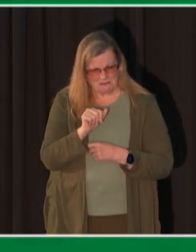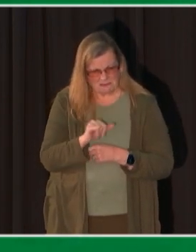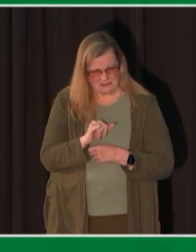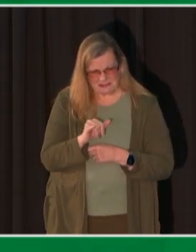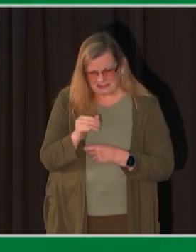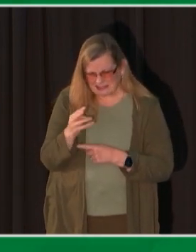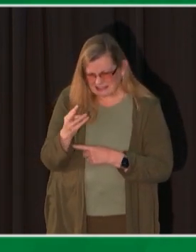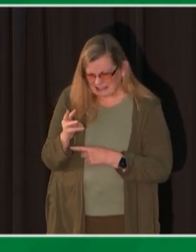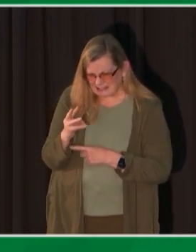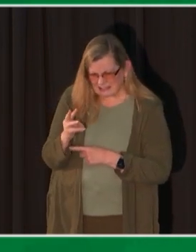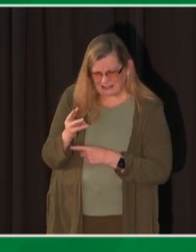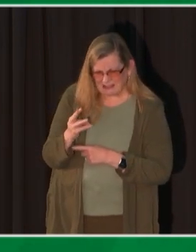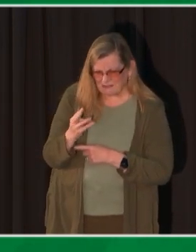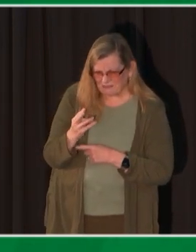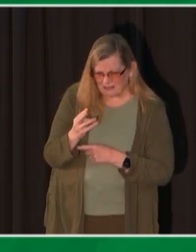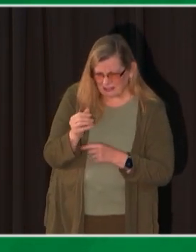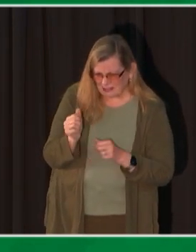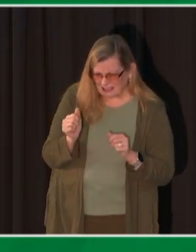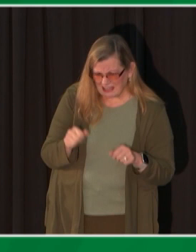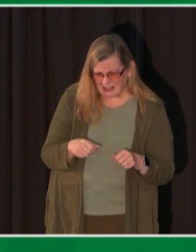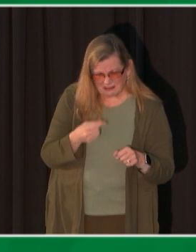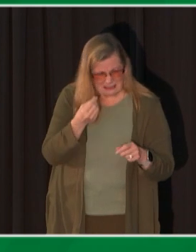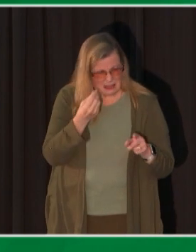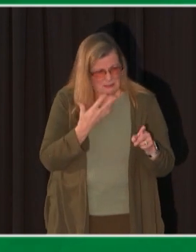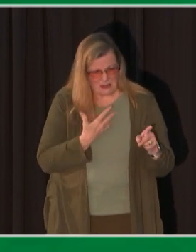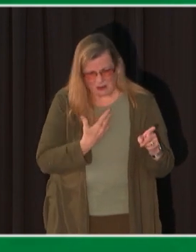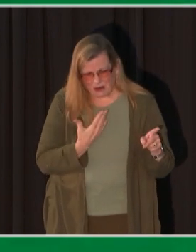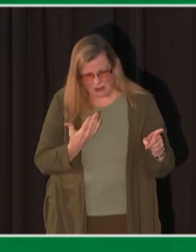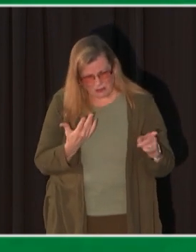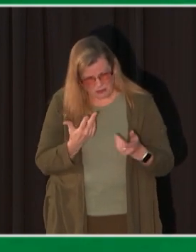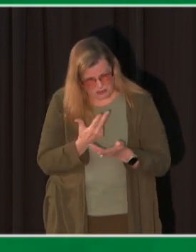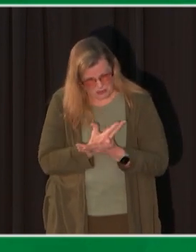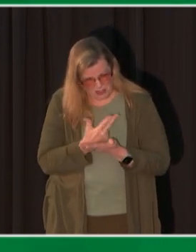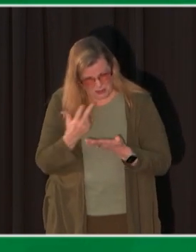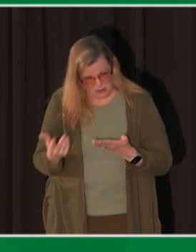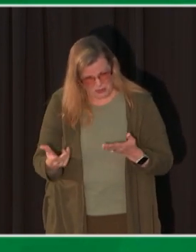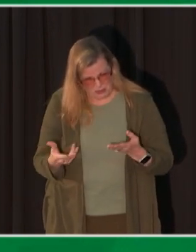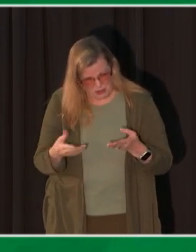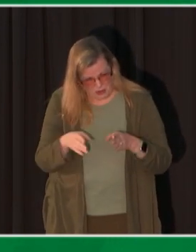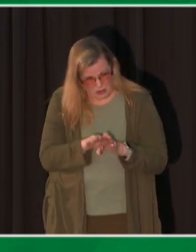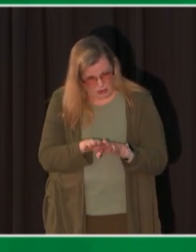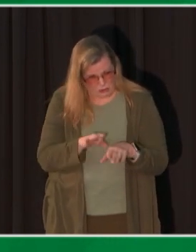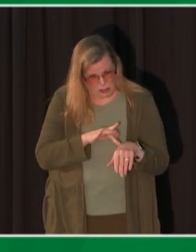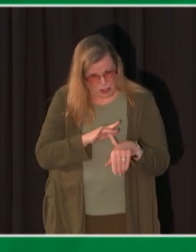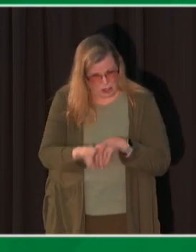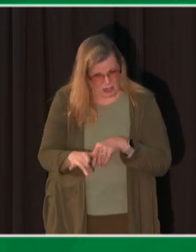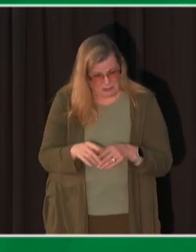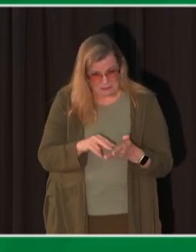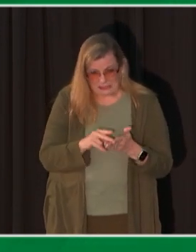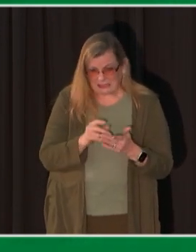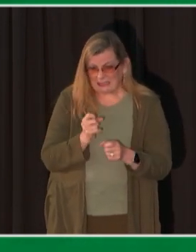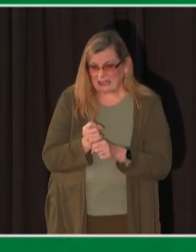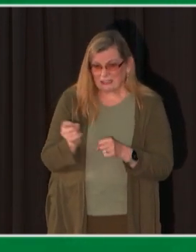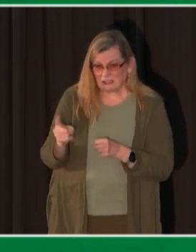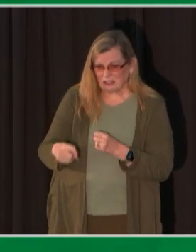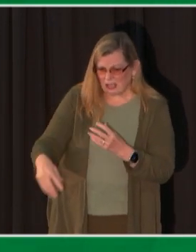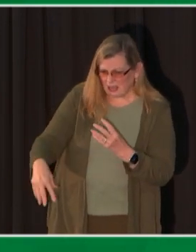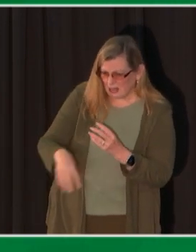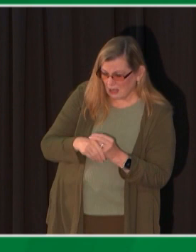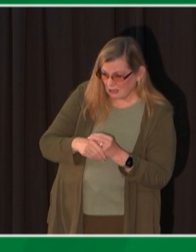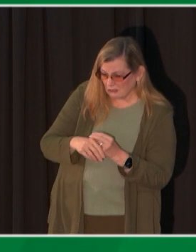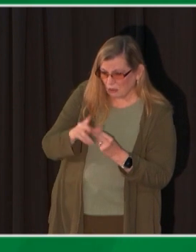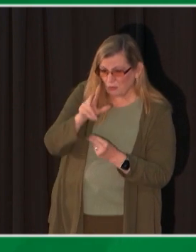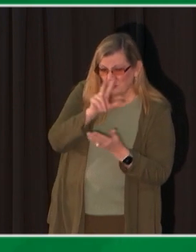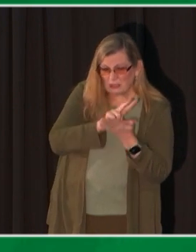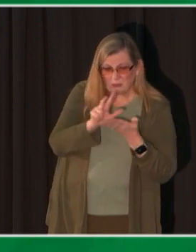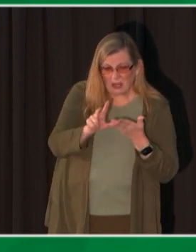just tell us the 3 weeks that you're closing early, will those be added on? Will schools start, if all things get back to normal or get to a better place, would schools start